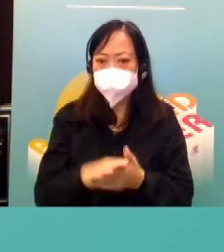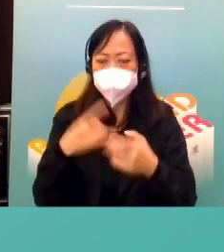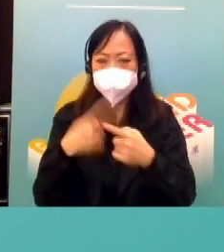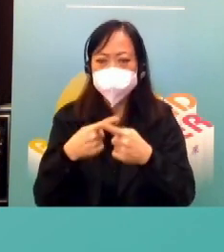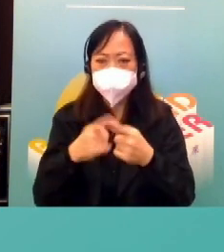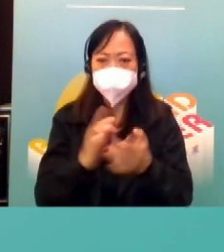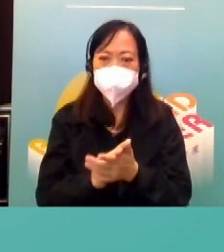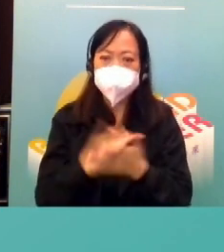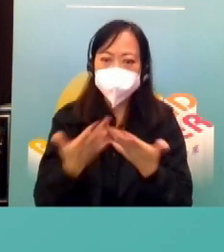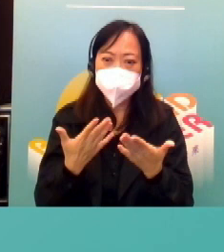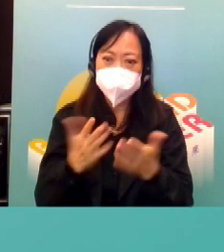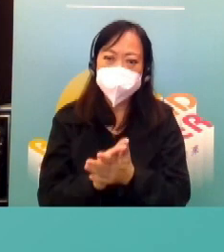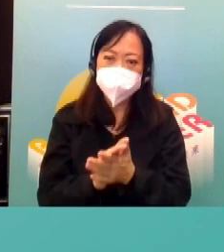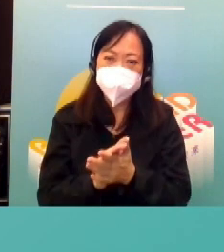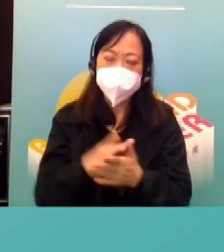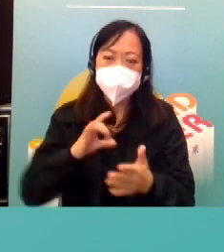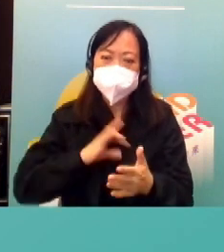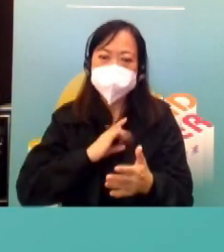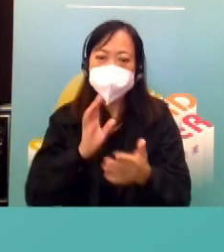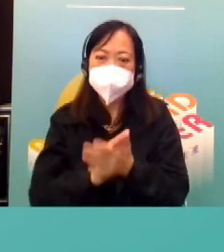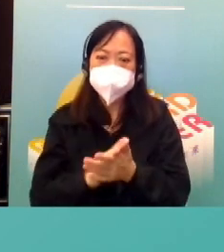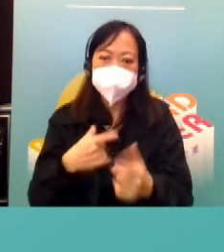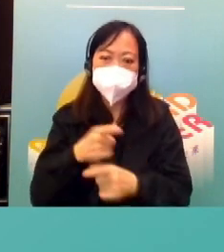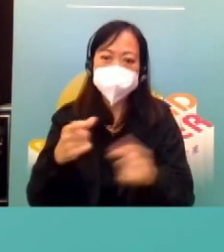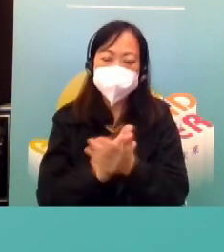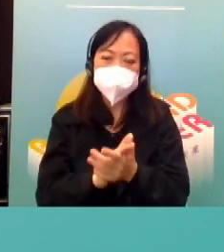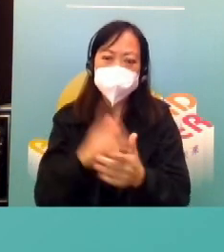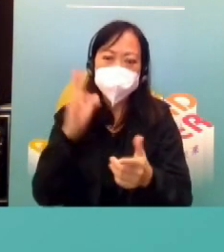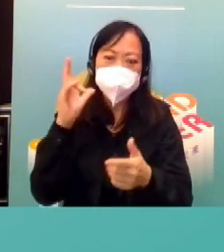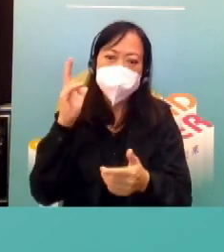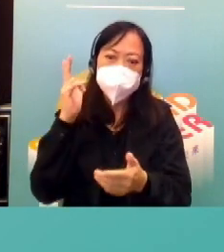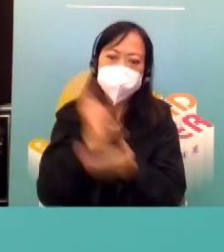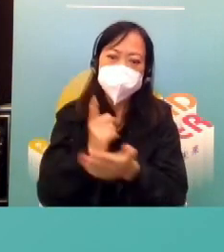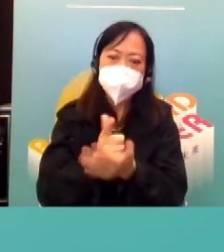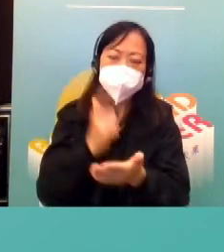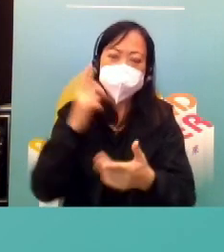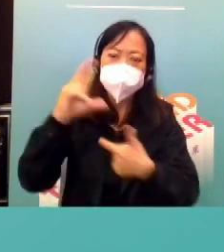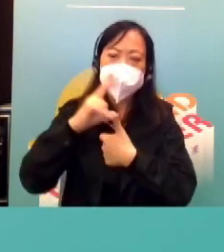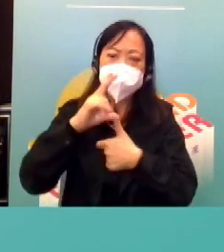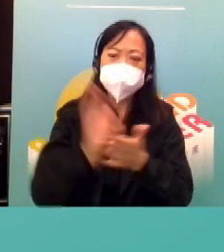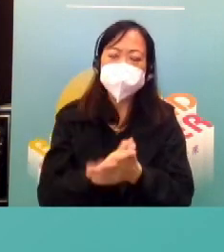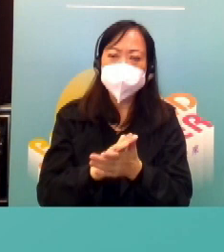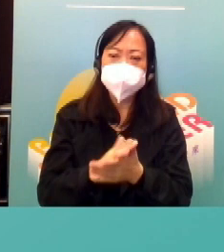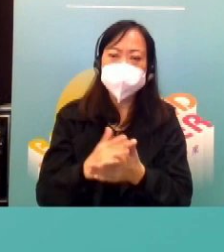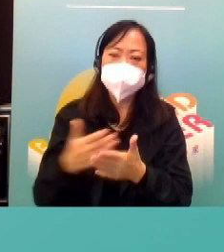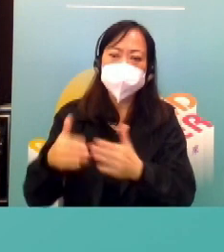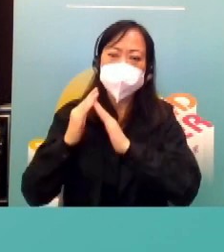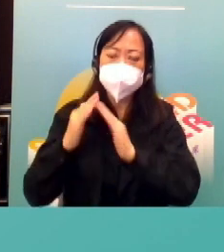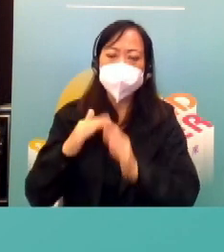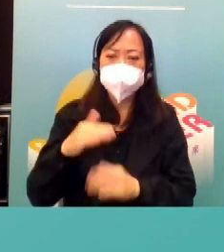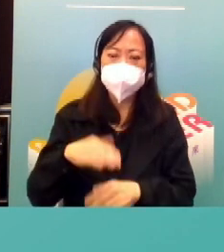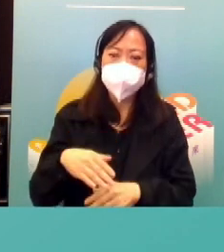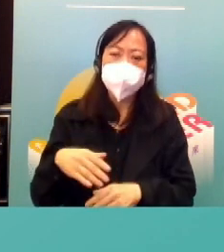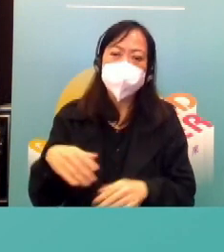play to help build a better future for people and planet. And it's also a great way for us to also find